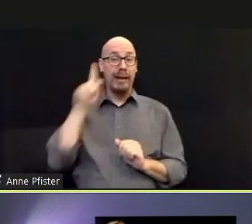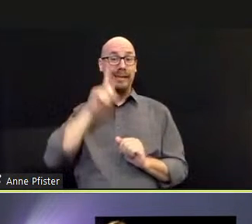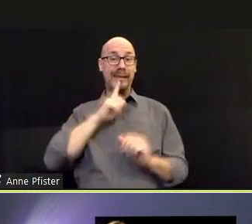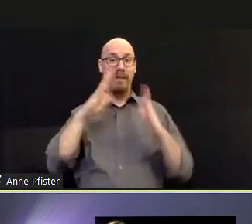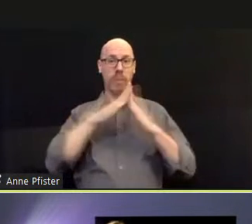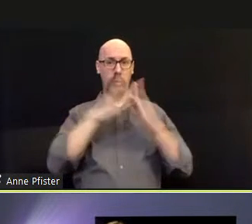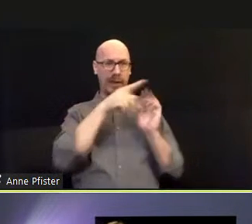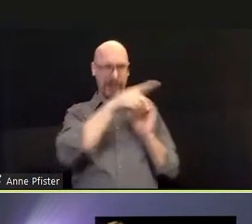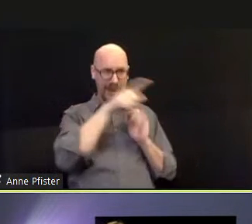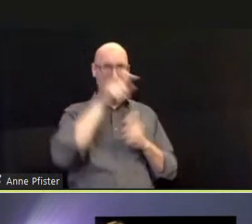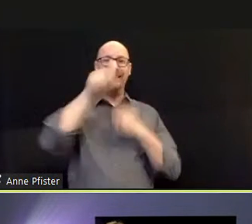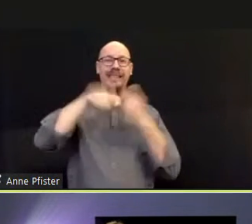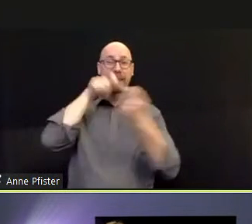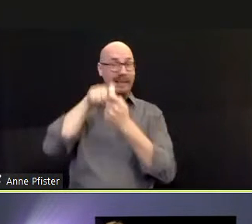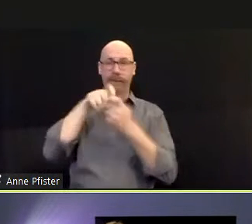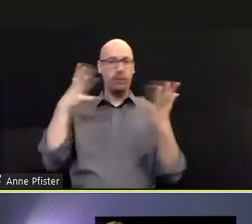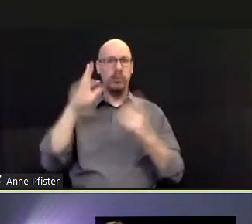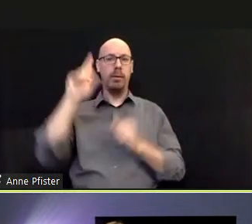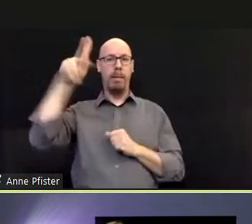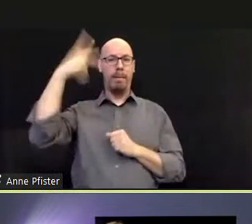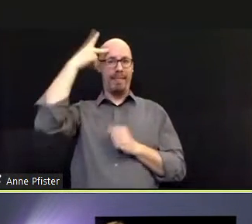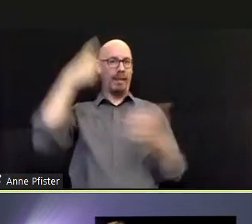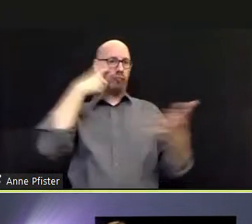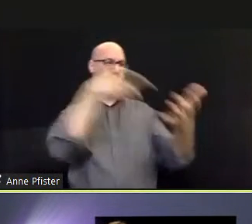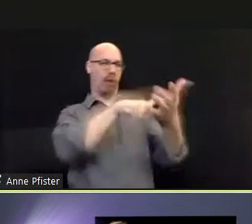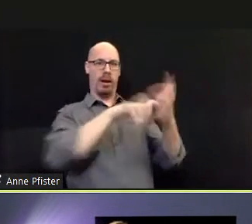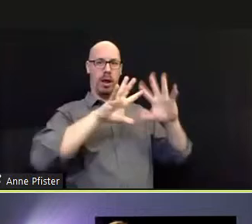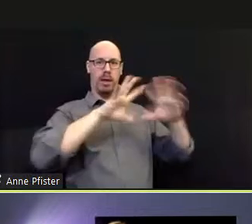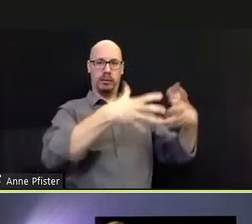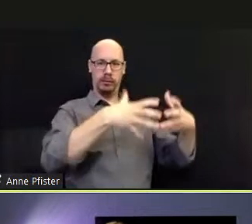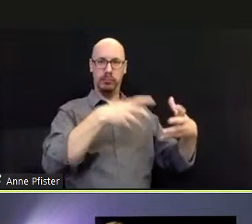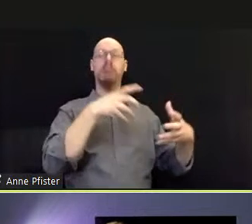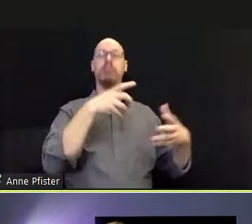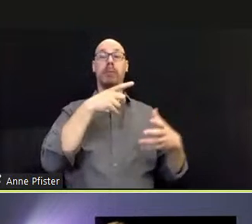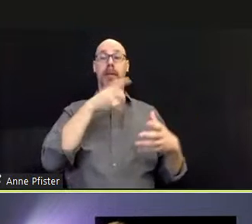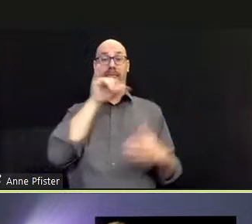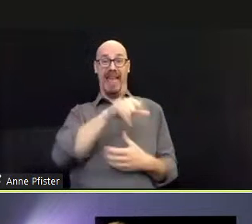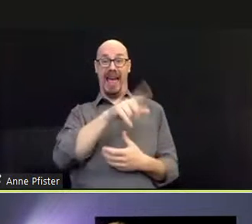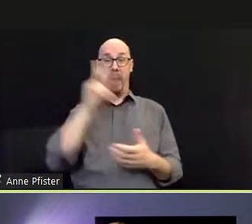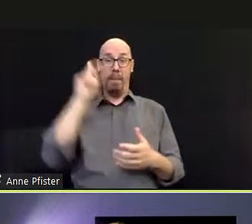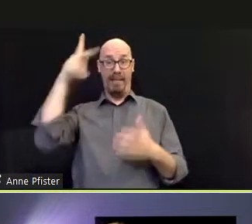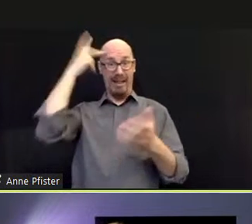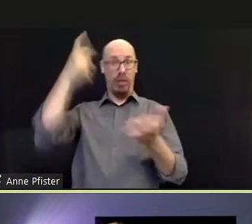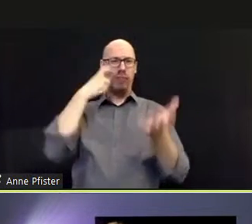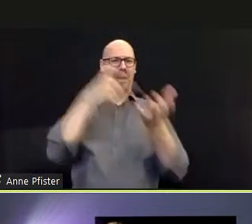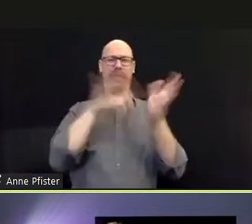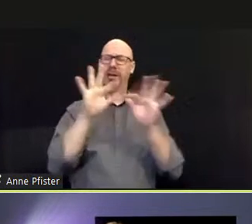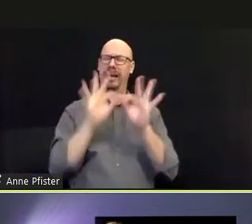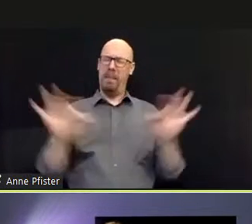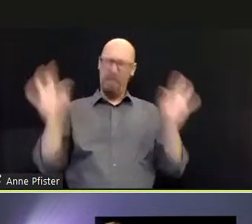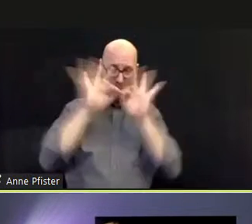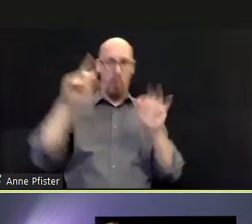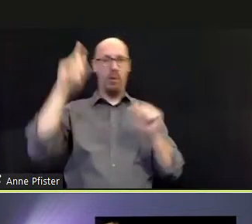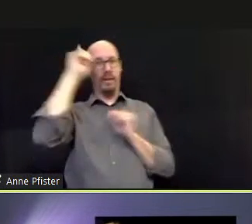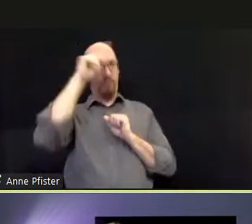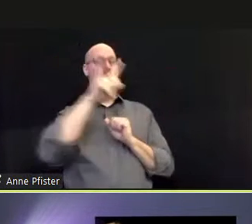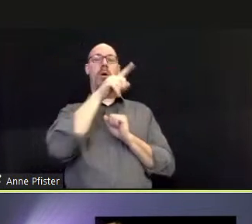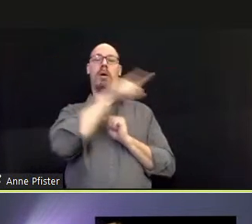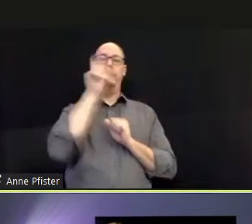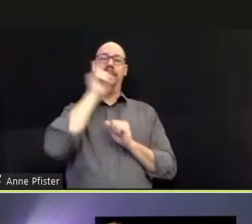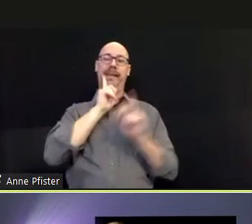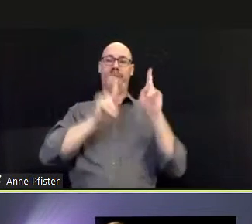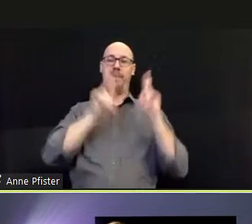goals of political recognition that they considered essential precursors to deaf inclusion in the Ukrainian state building